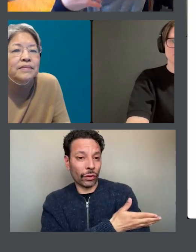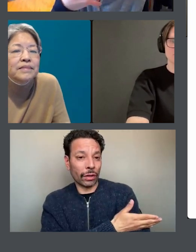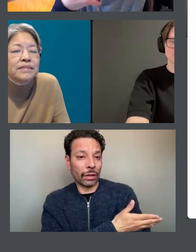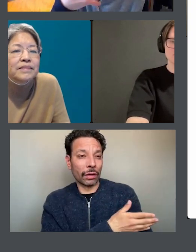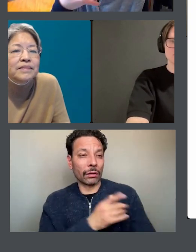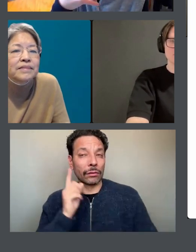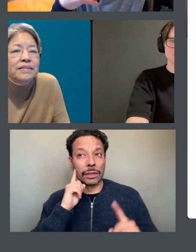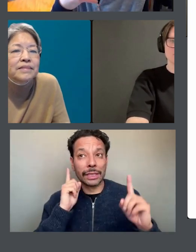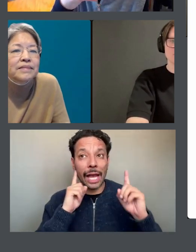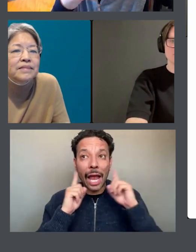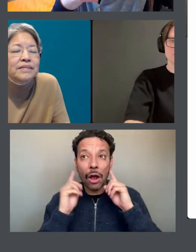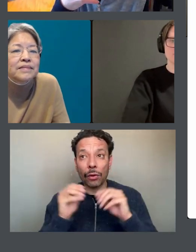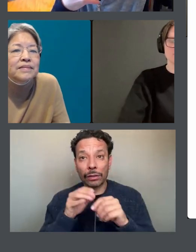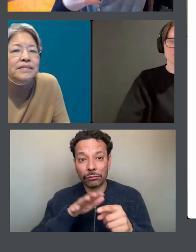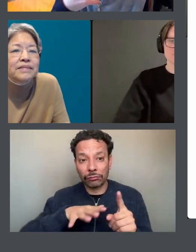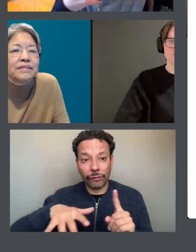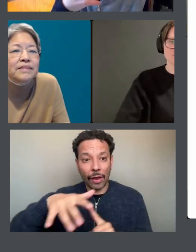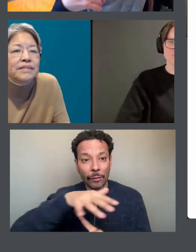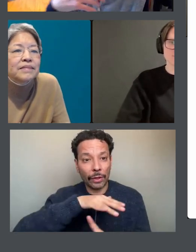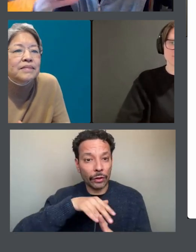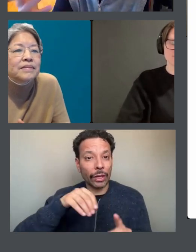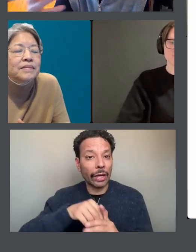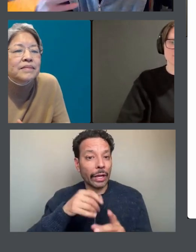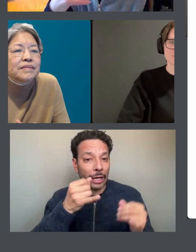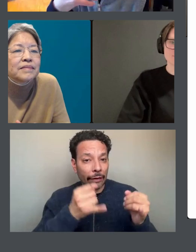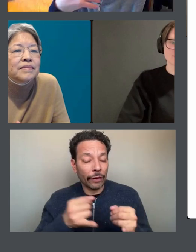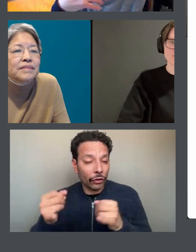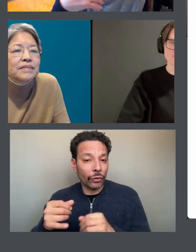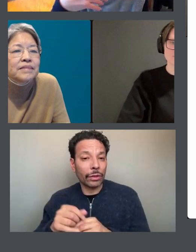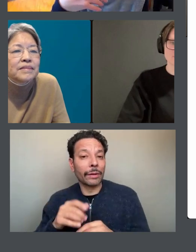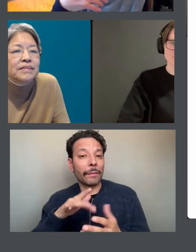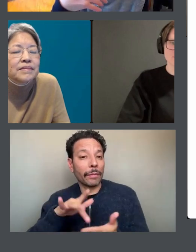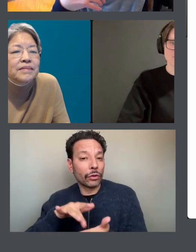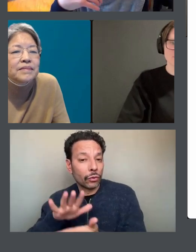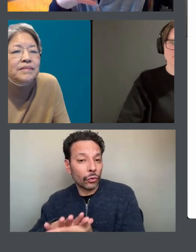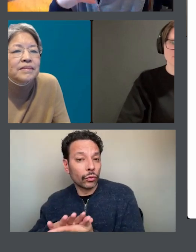acoustics in which individual secondary students are